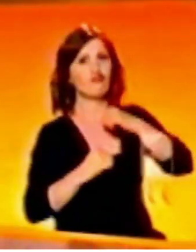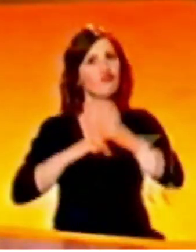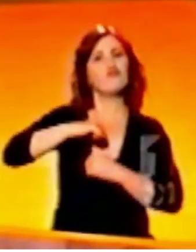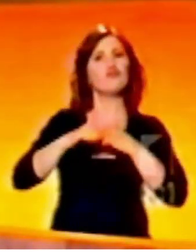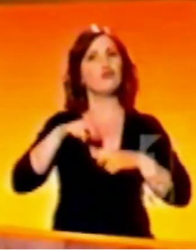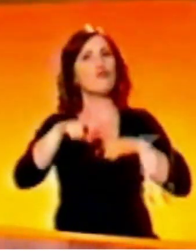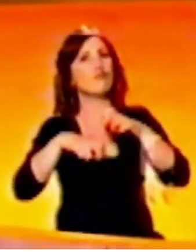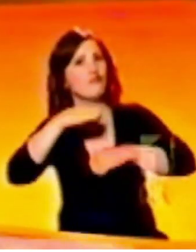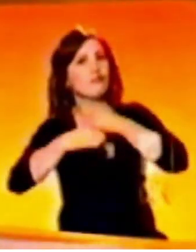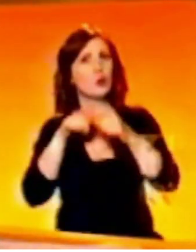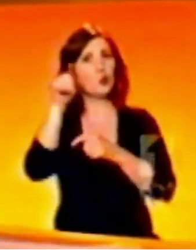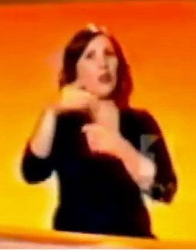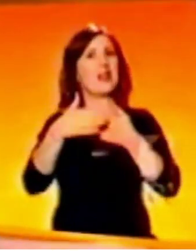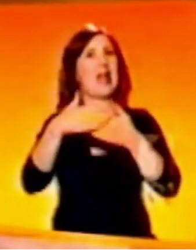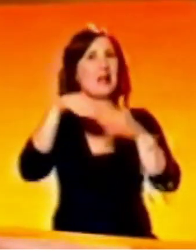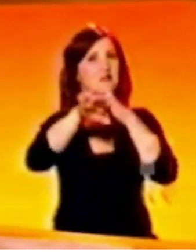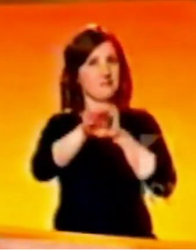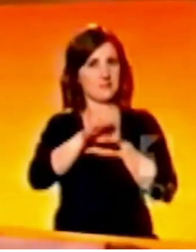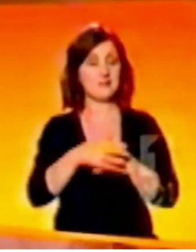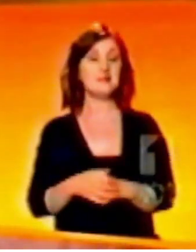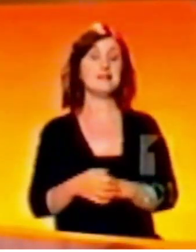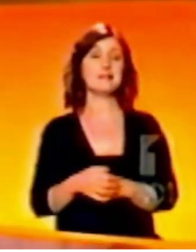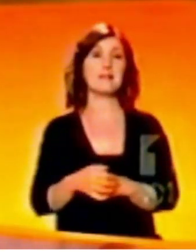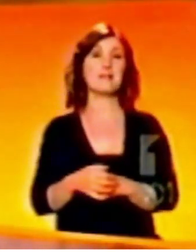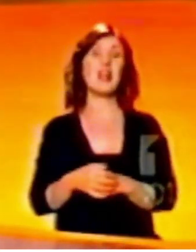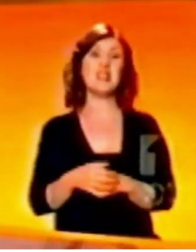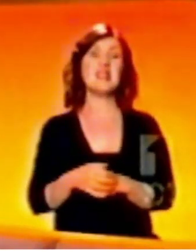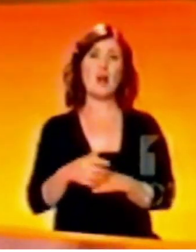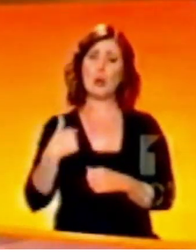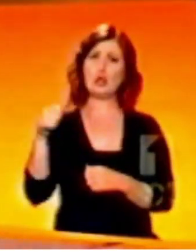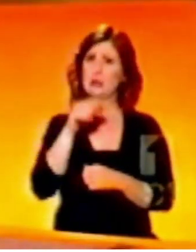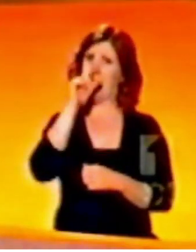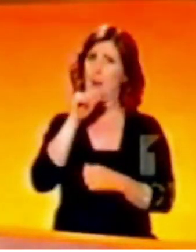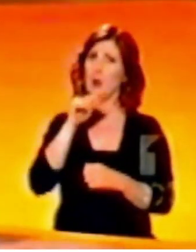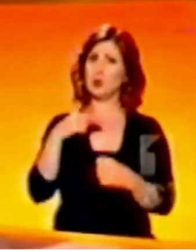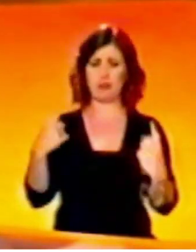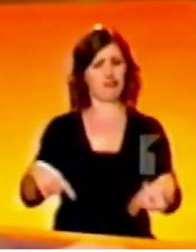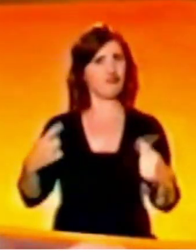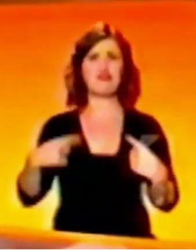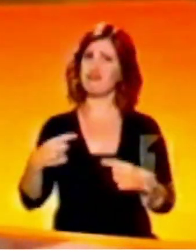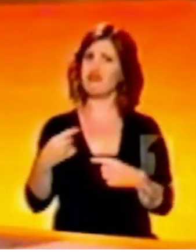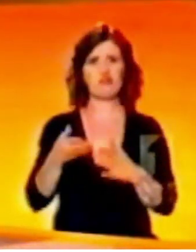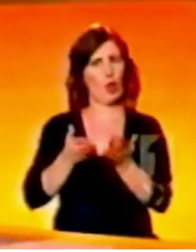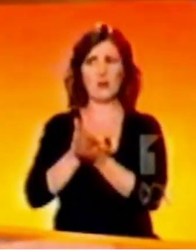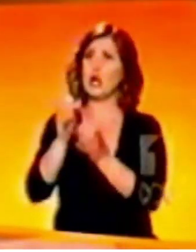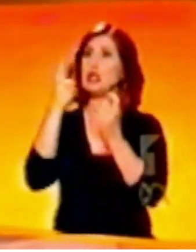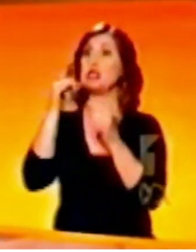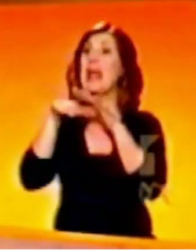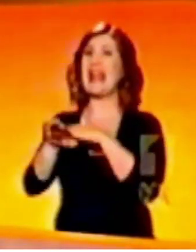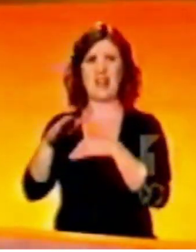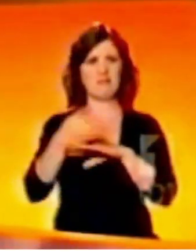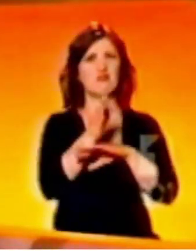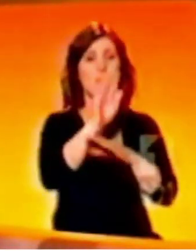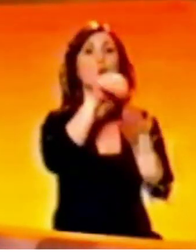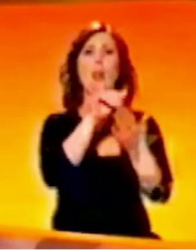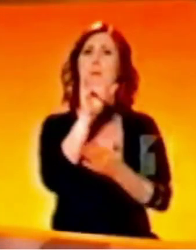Often we want to get our chair even past check-in. Yeah. You know, that should be a complete standard. And I've been travelling since I was 13 years old, and my chair will fit